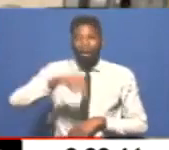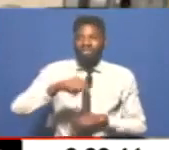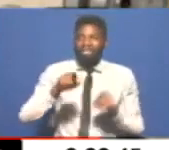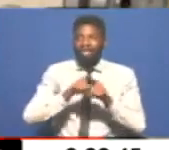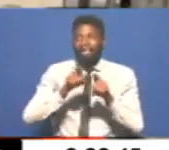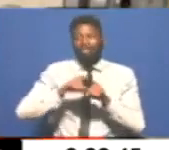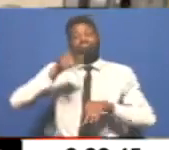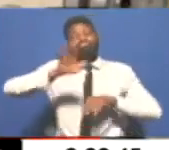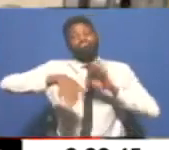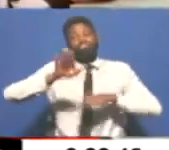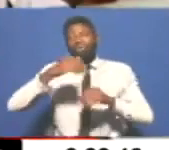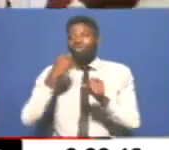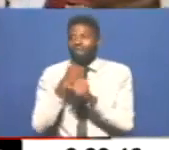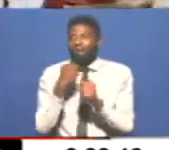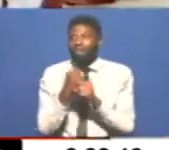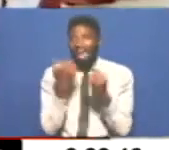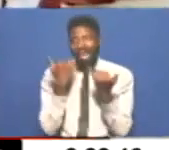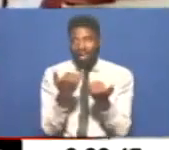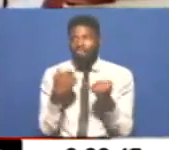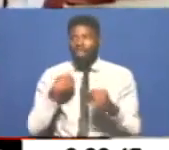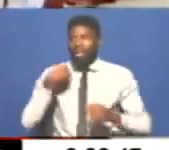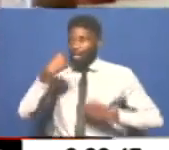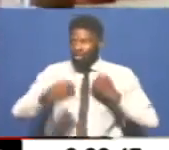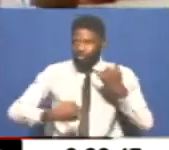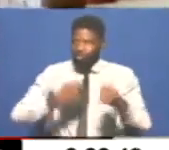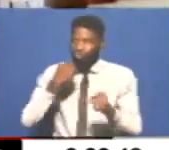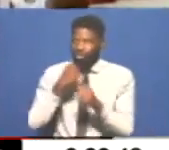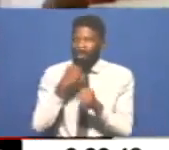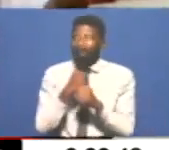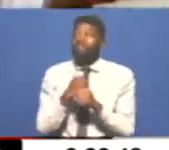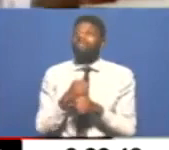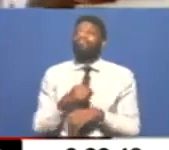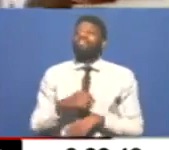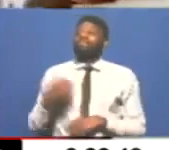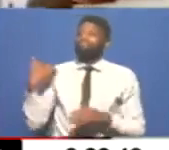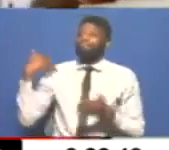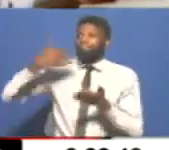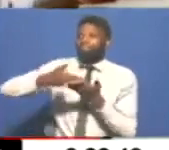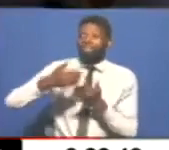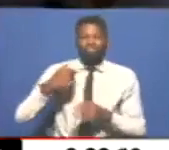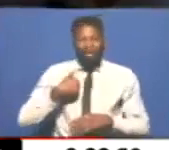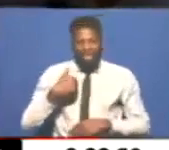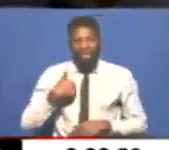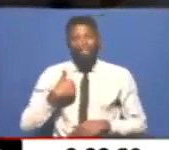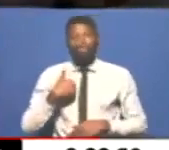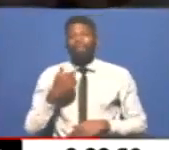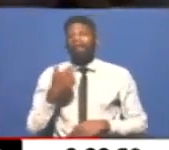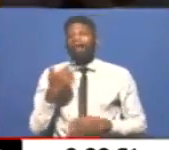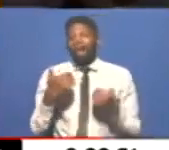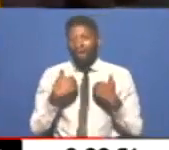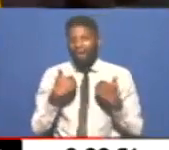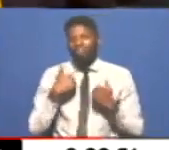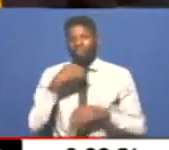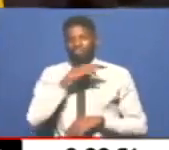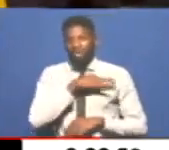And I'm enjoying this day. I've been making a living with what I love.